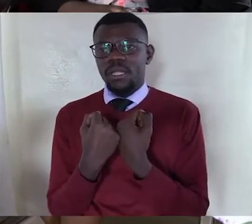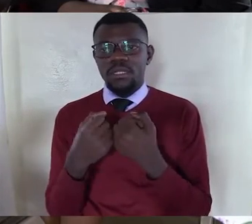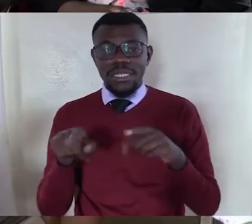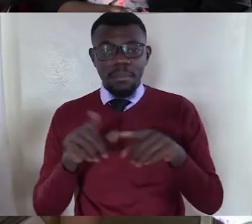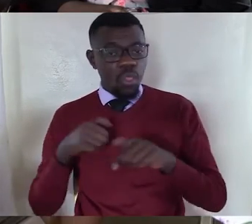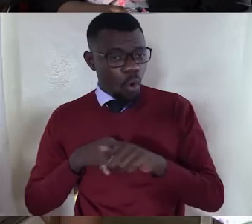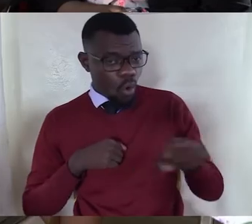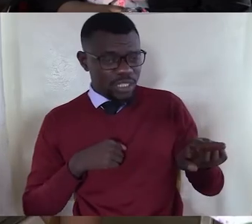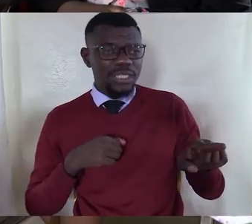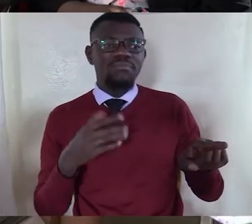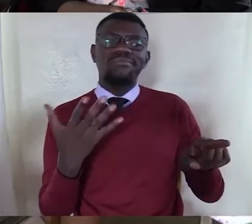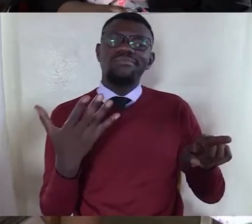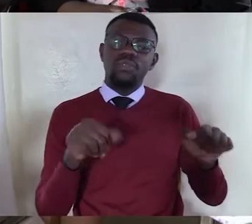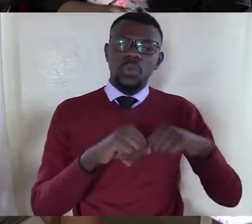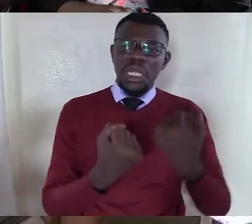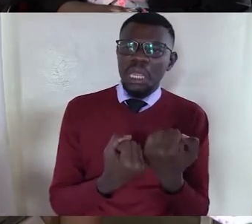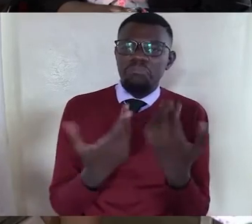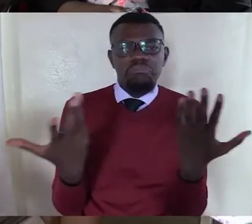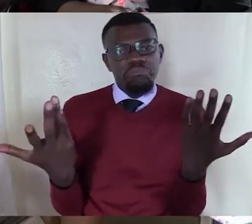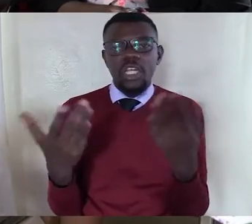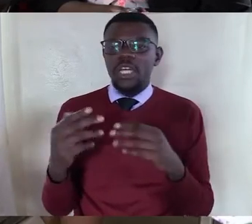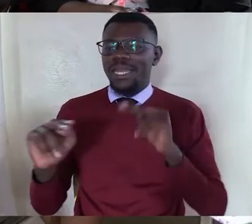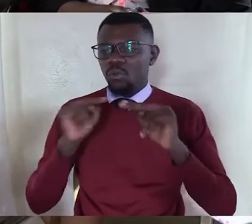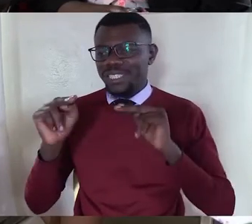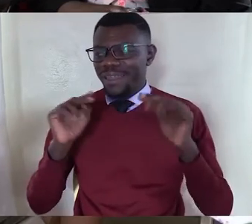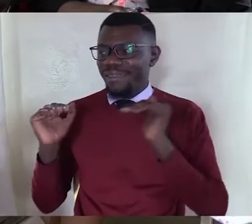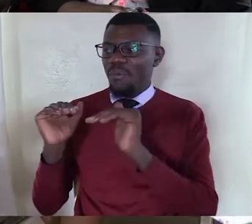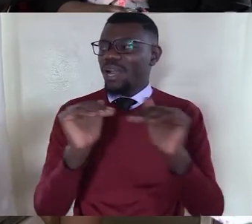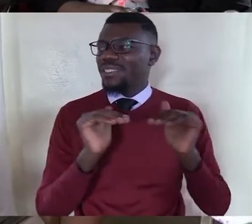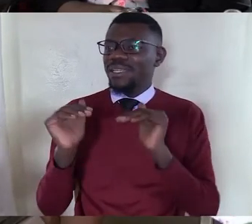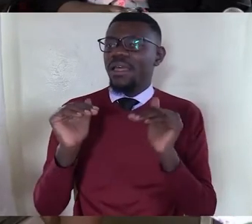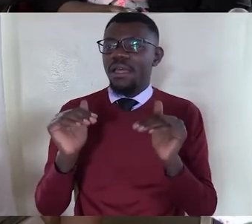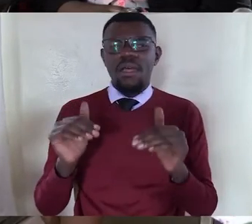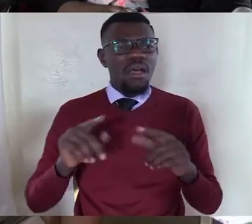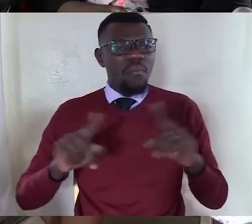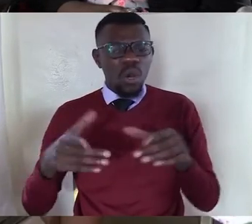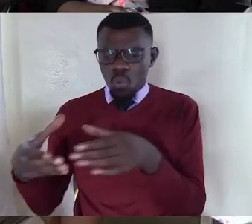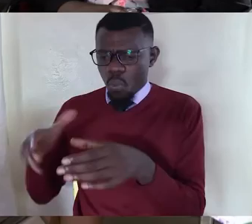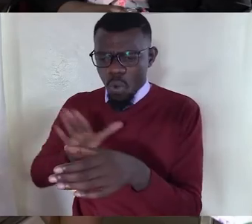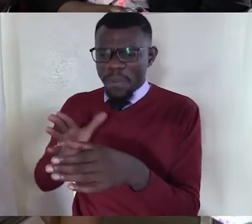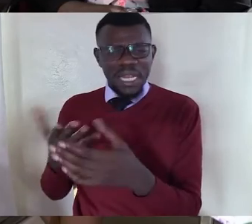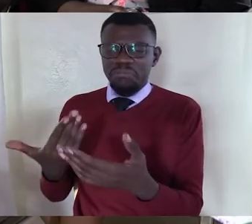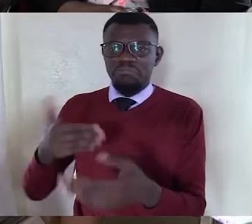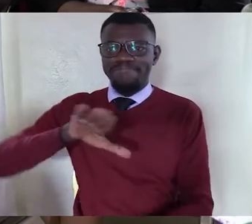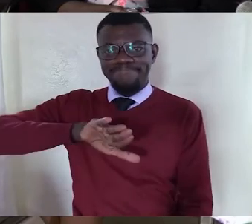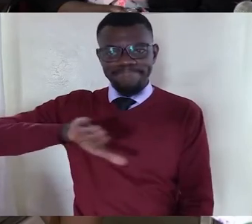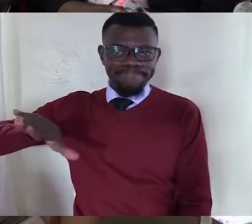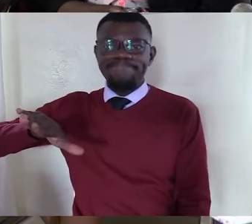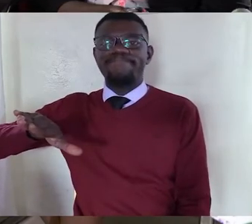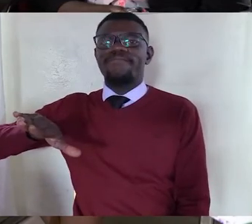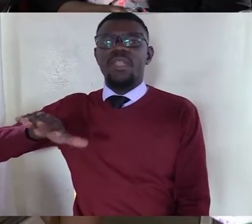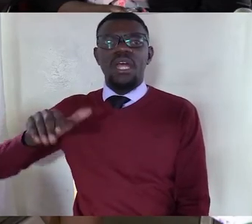violates our rights is void. So, you know, going in to ensure